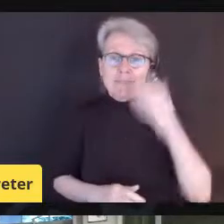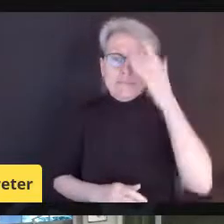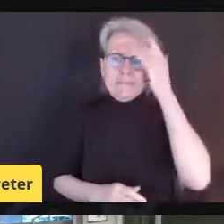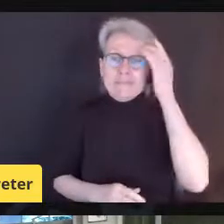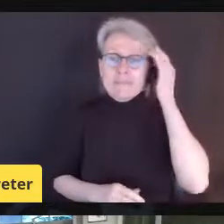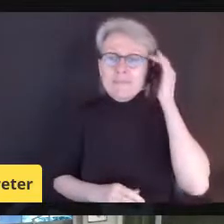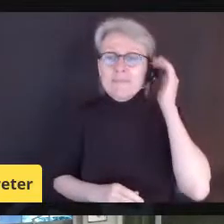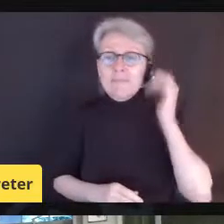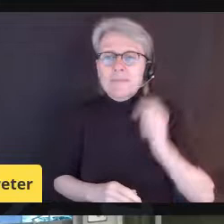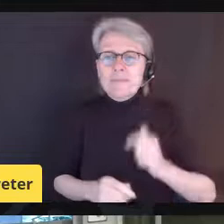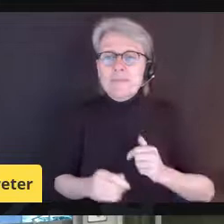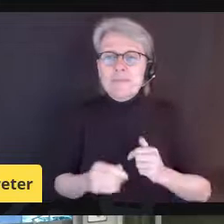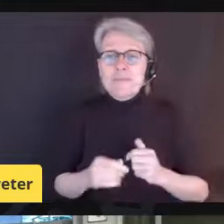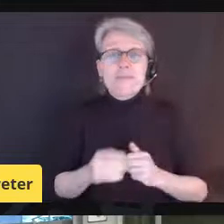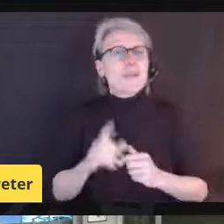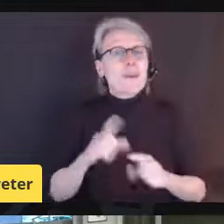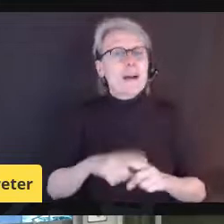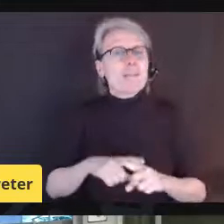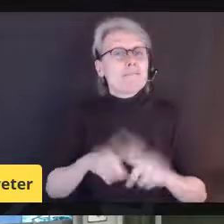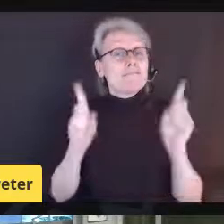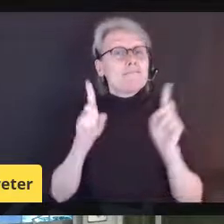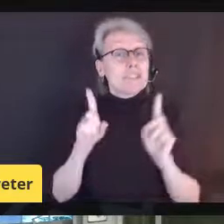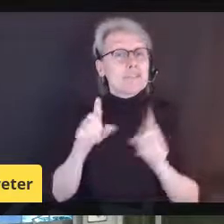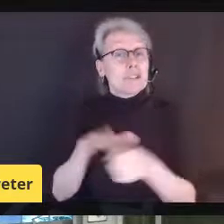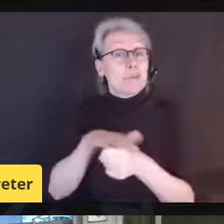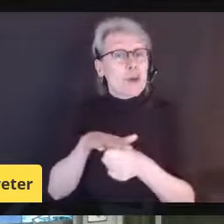So I changed to a funeral home. I went to a different department.